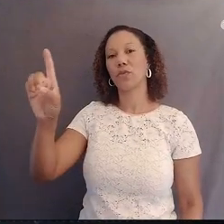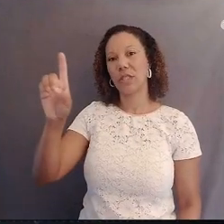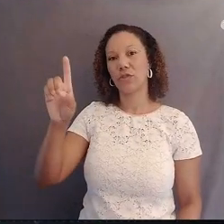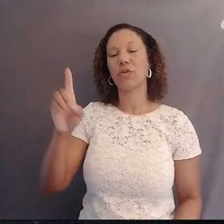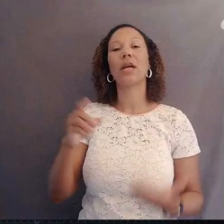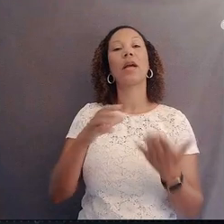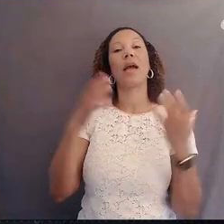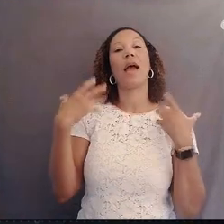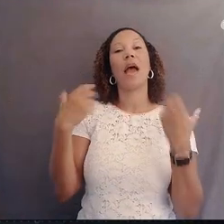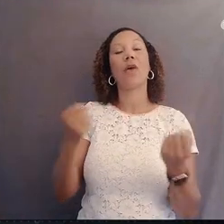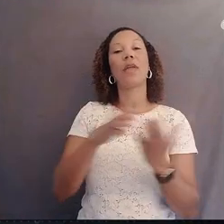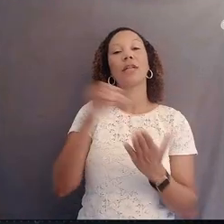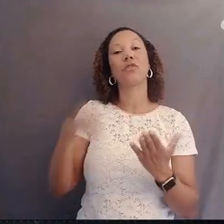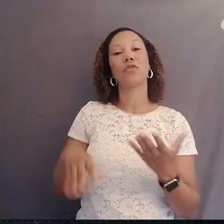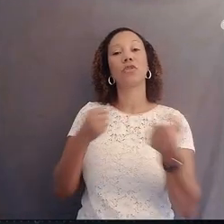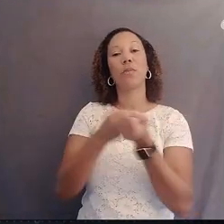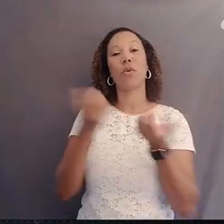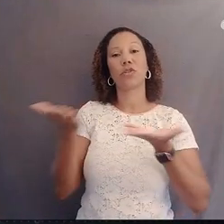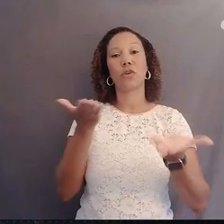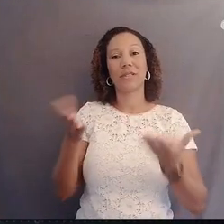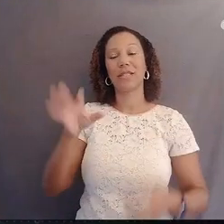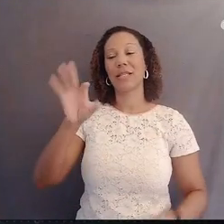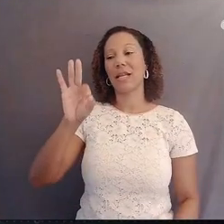Health Services at